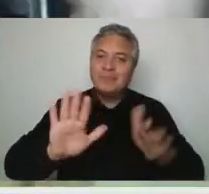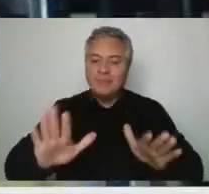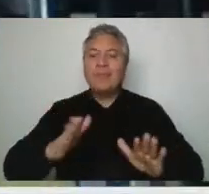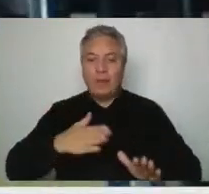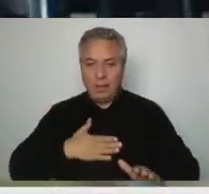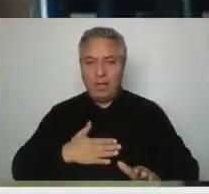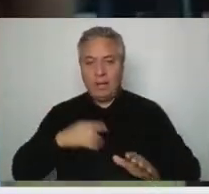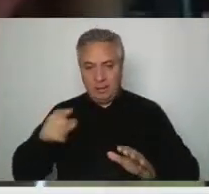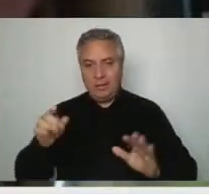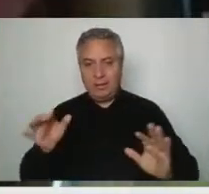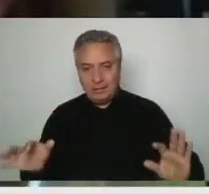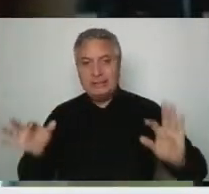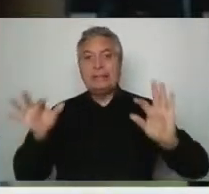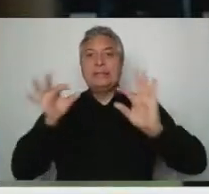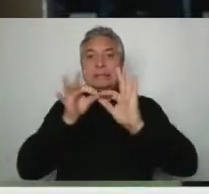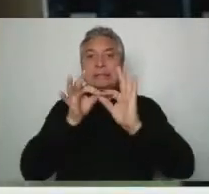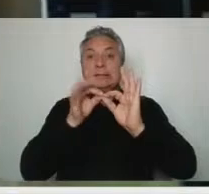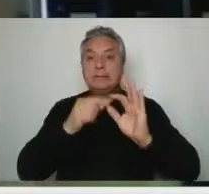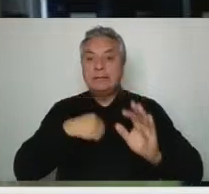I'm sorry, I was